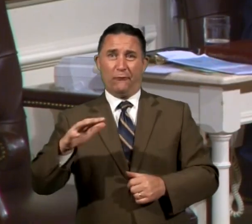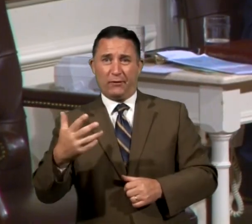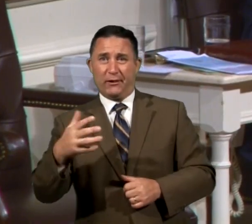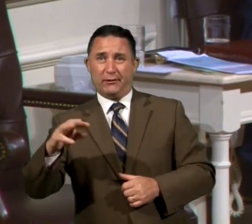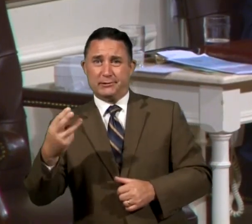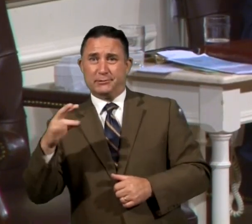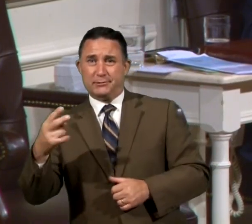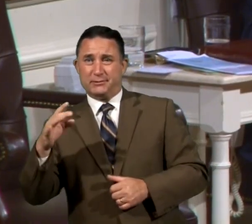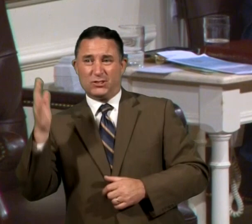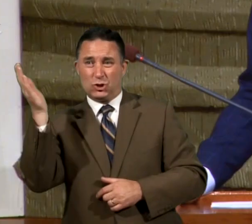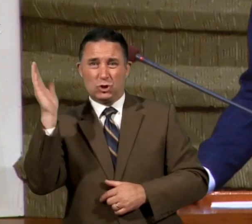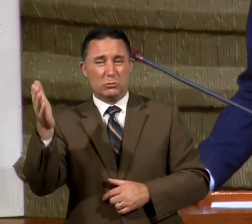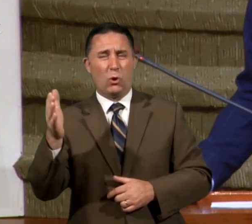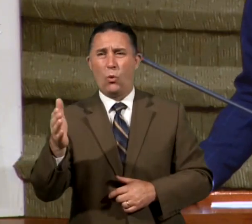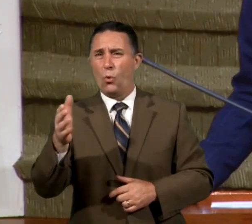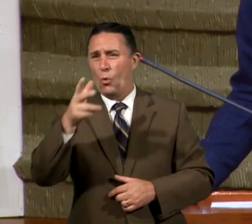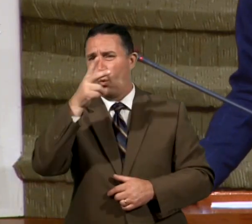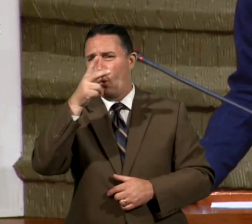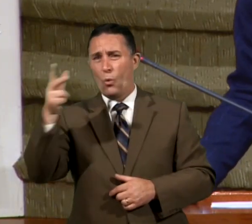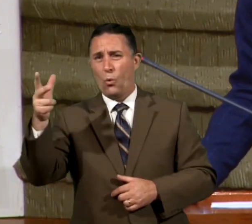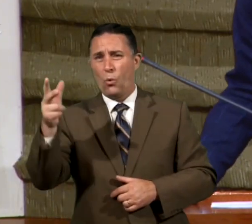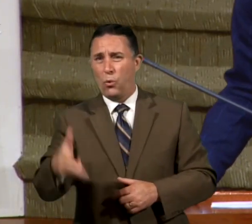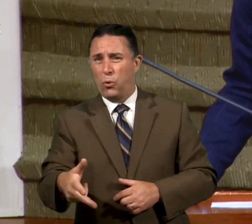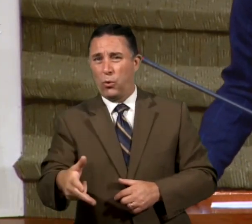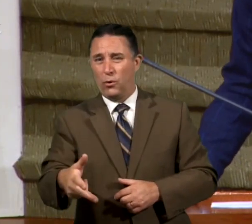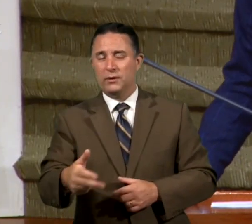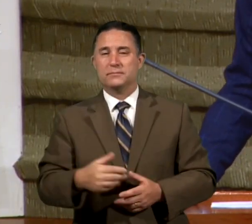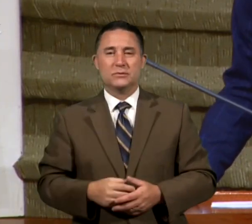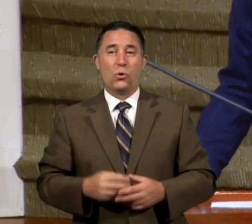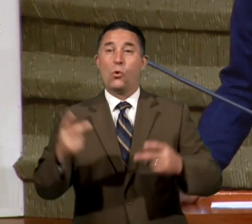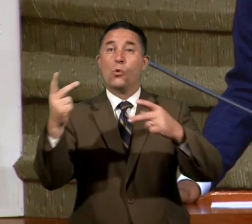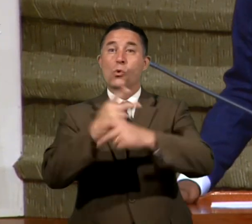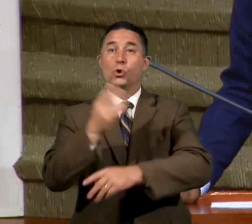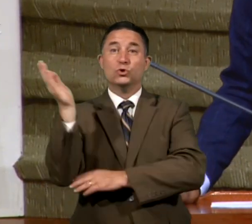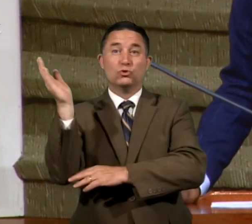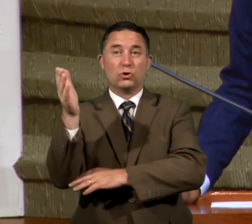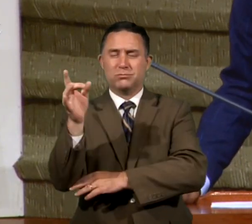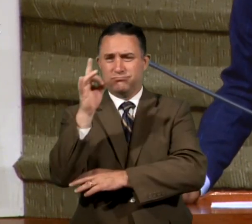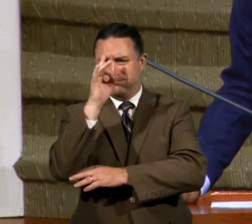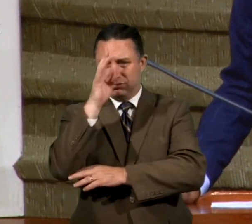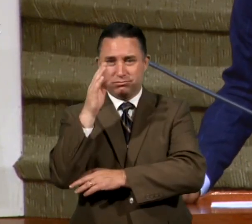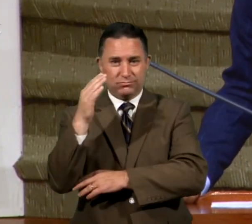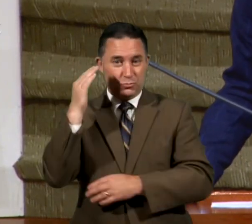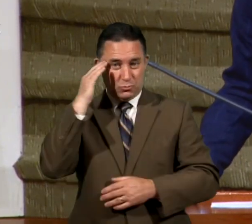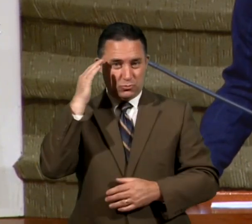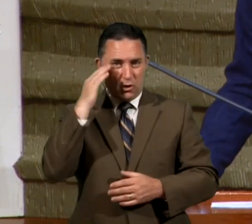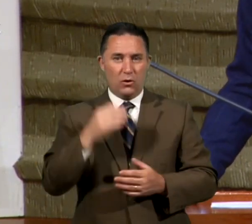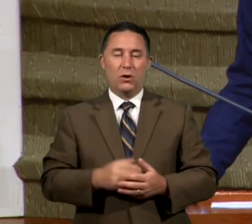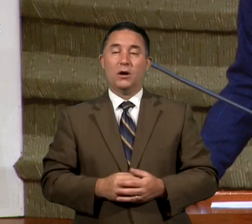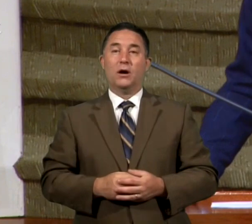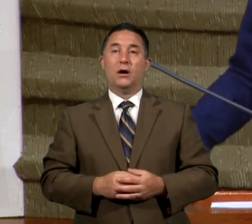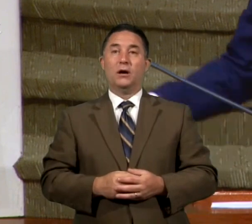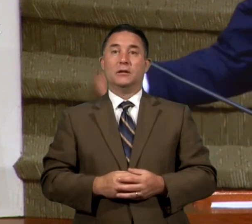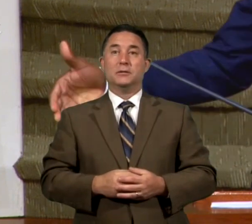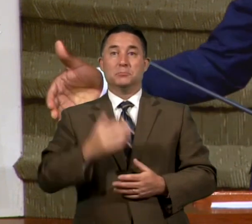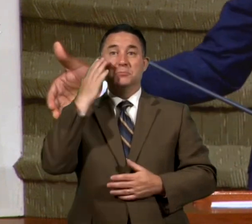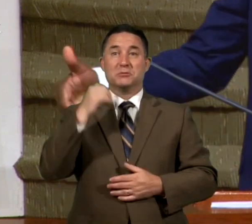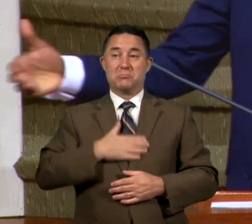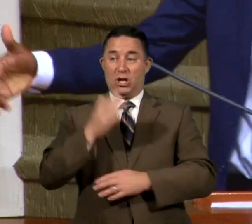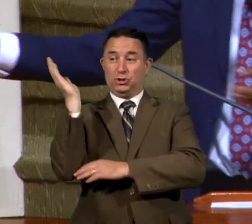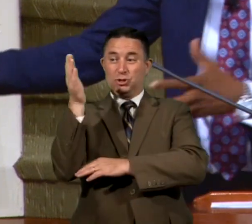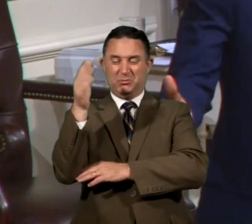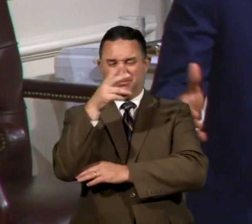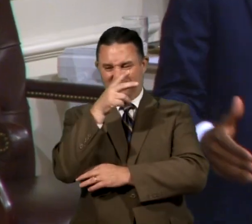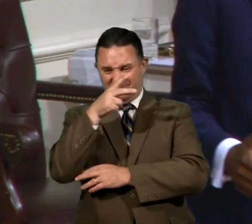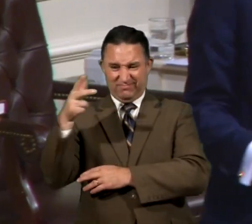tenth sermon are just absolutely horrible. The worst sermons on the planet, you guys know. And so because my sermons were